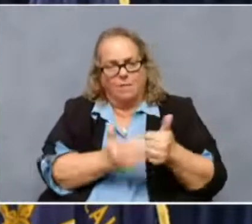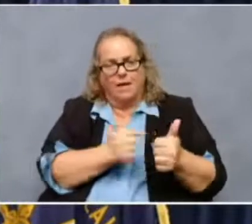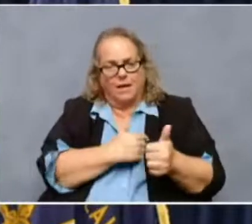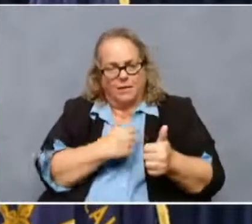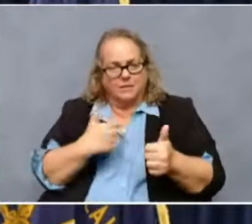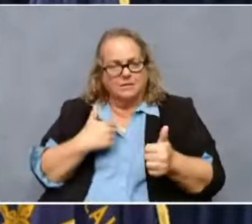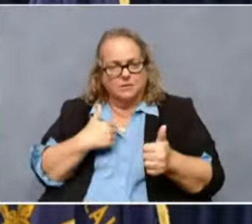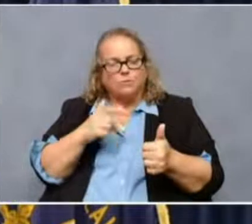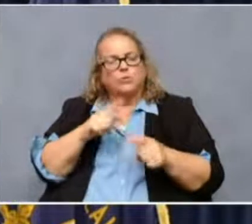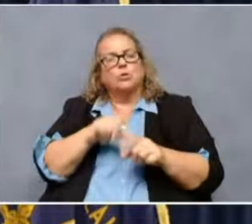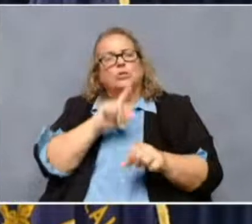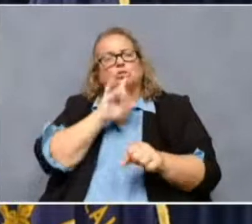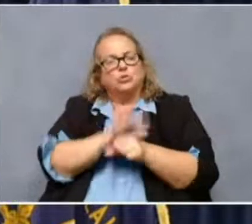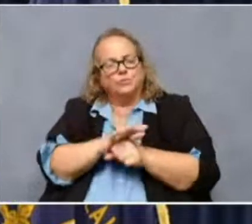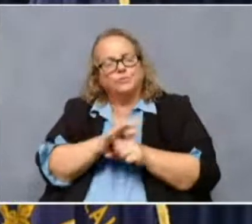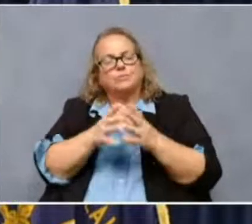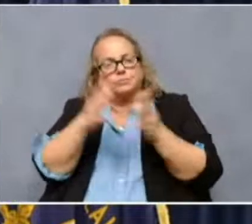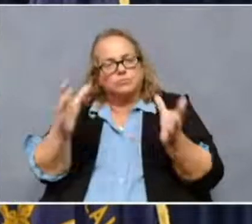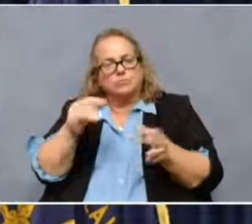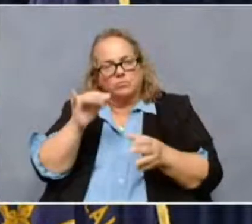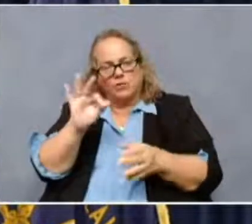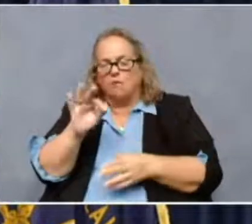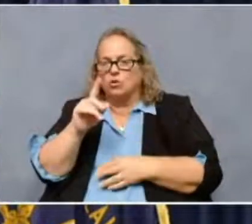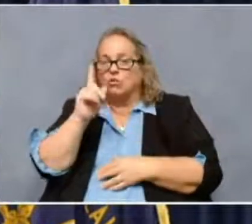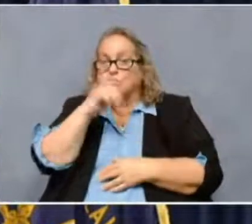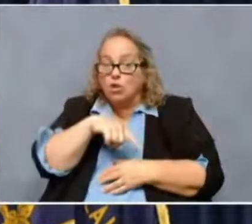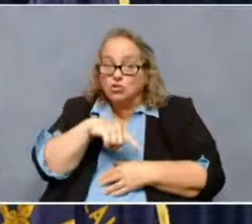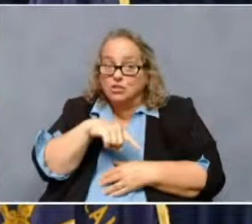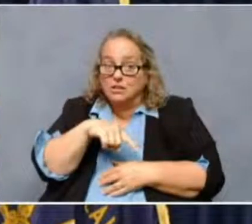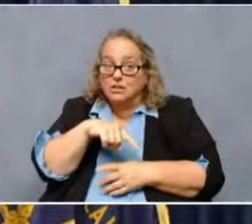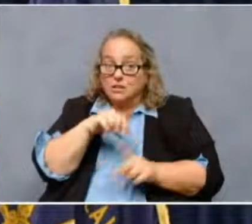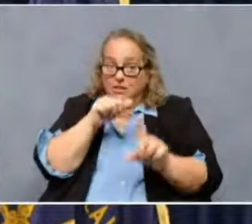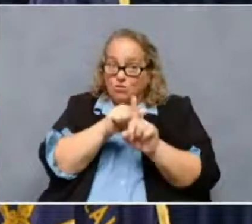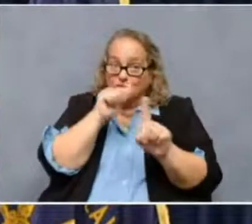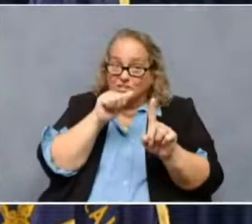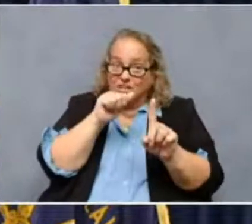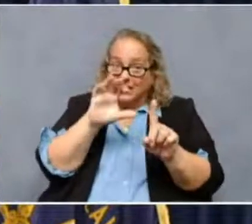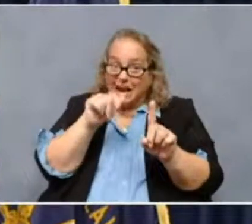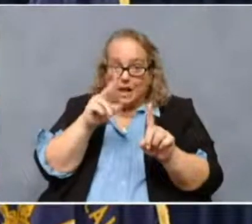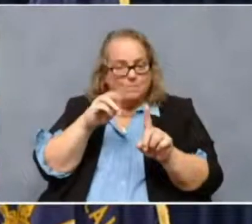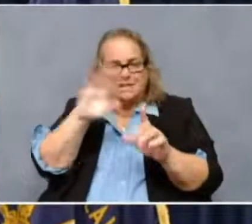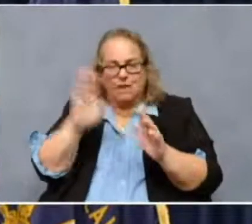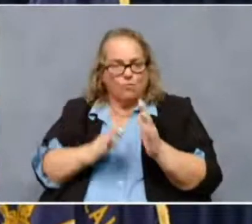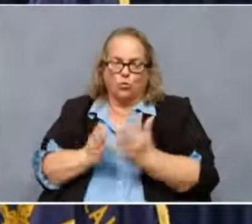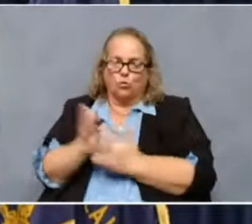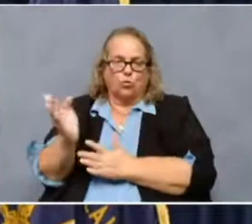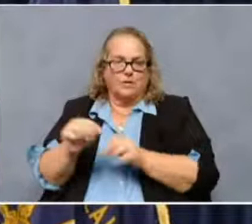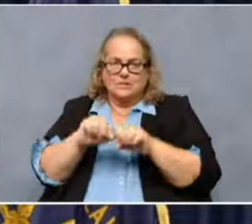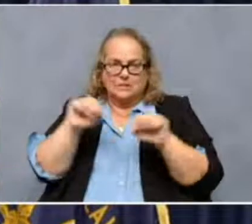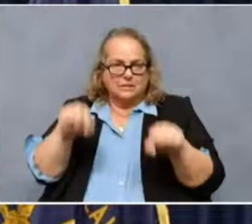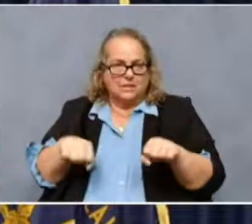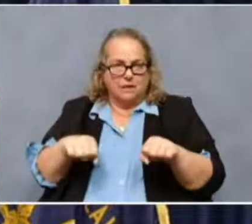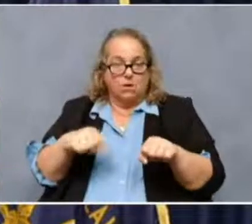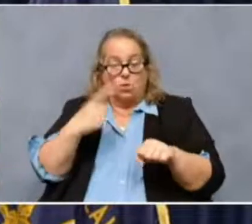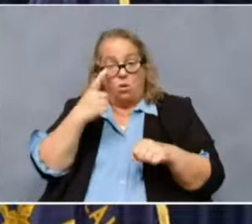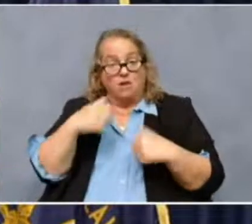ensure that a lot of these fraudulent claims never get in. Because one of the challenges right now is if a computer